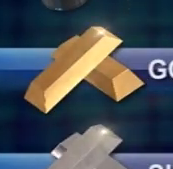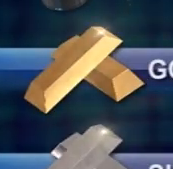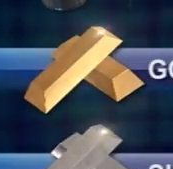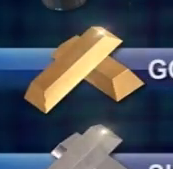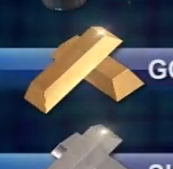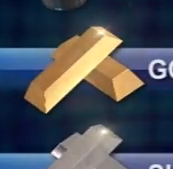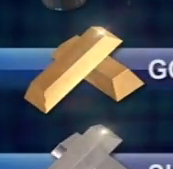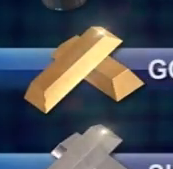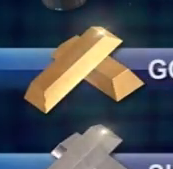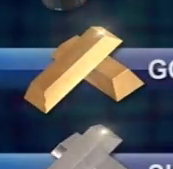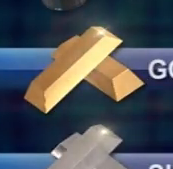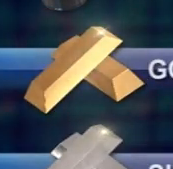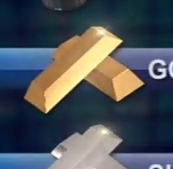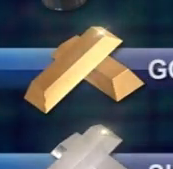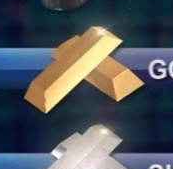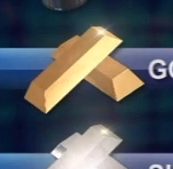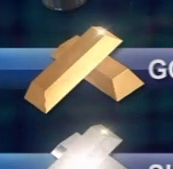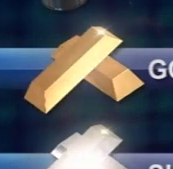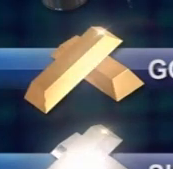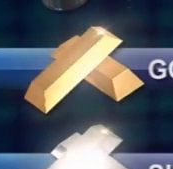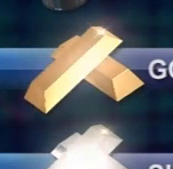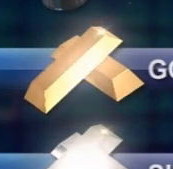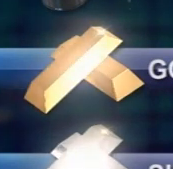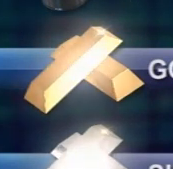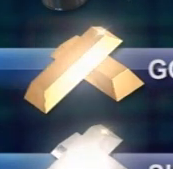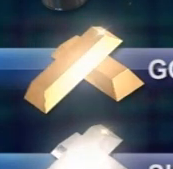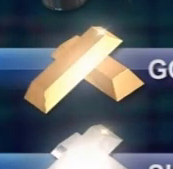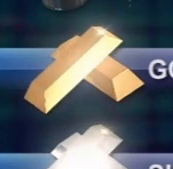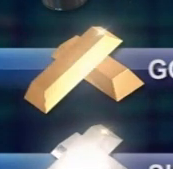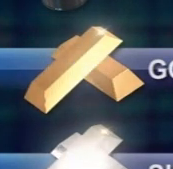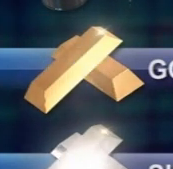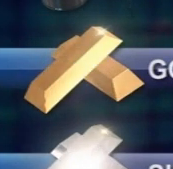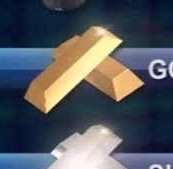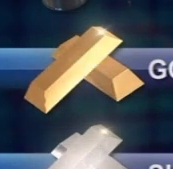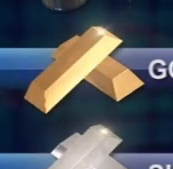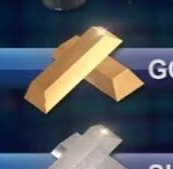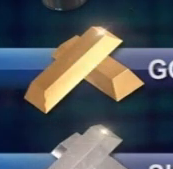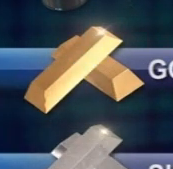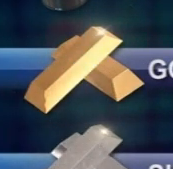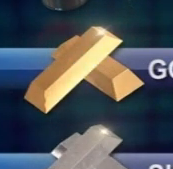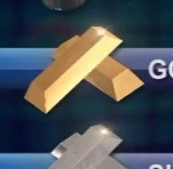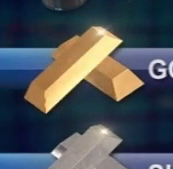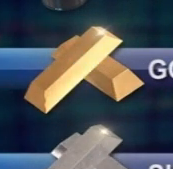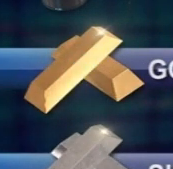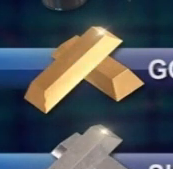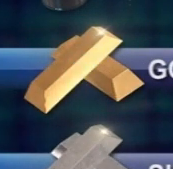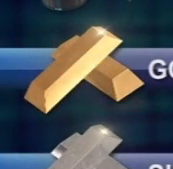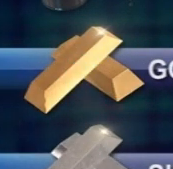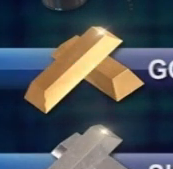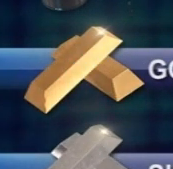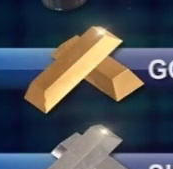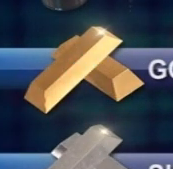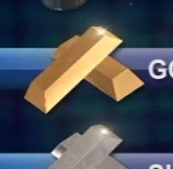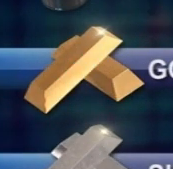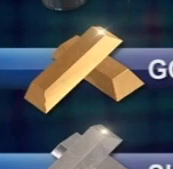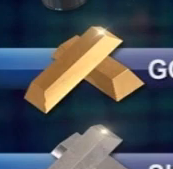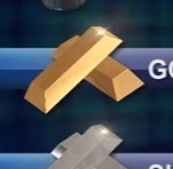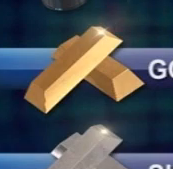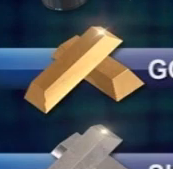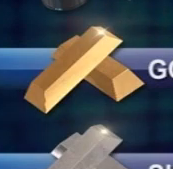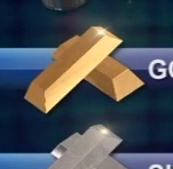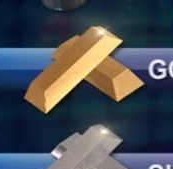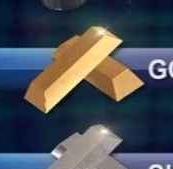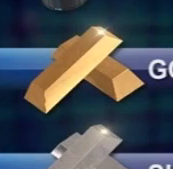higher, nearing the $41 a barrel mark. Gold was up $1 at $1,809 per ounce, and silver closed up